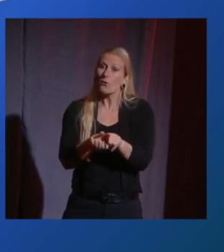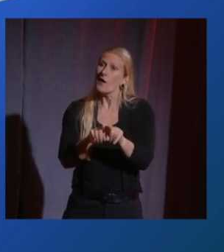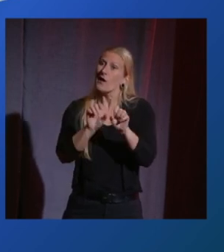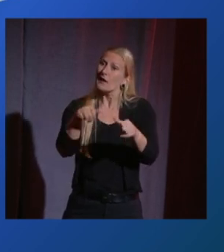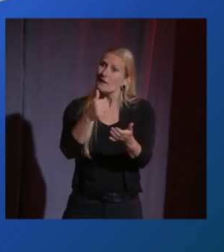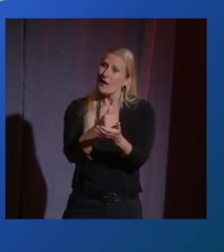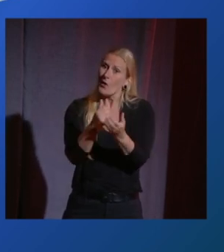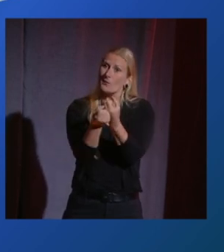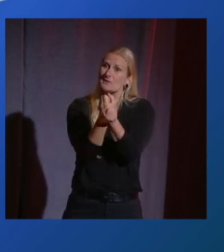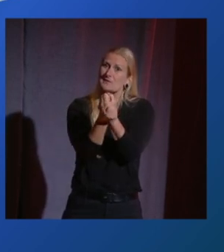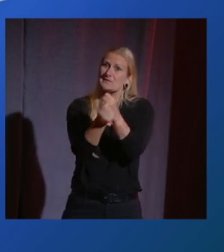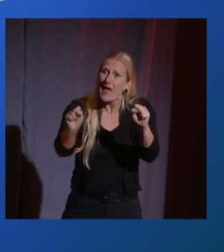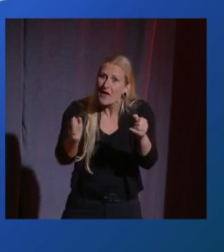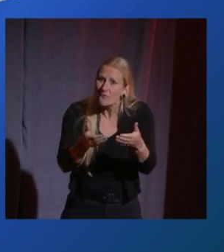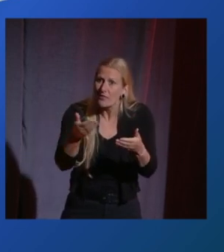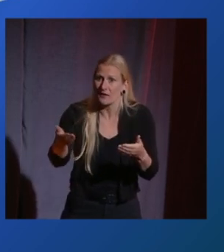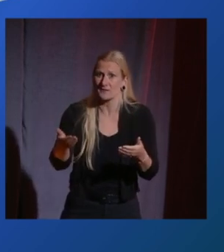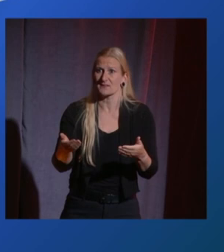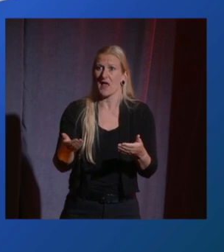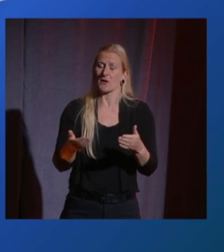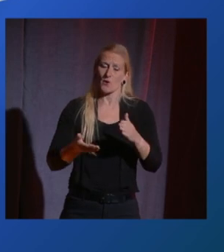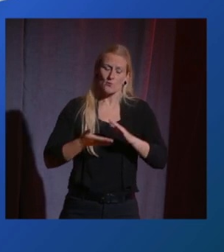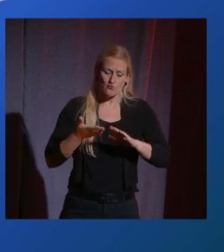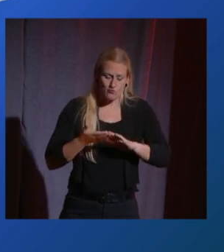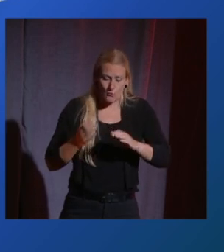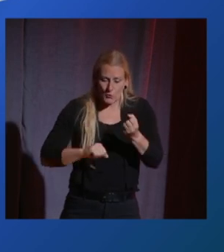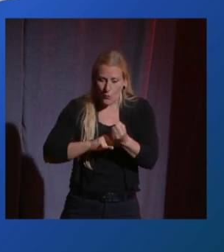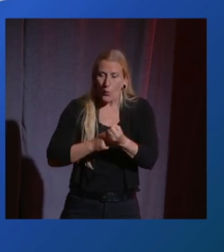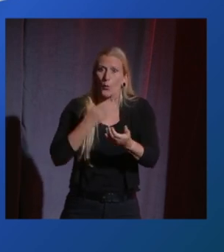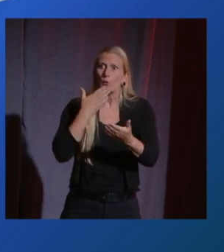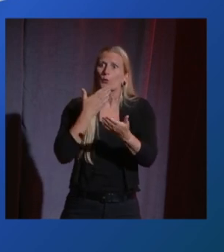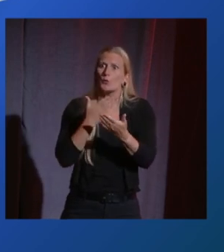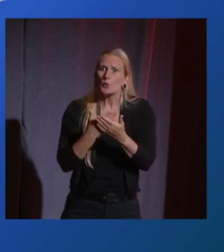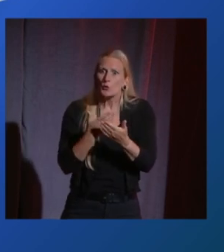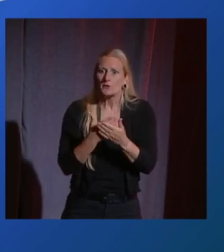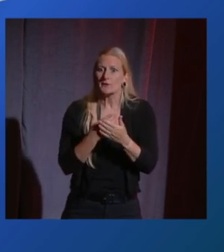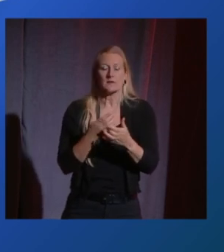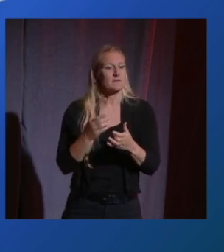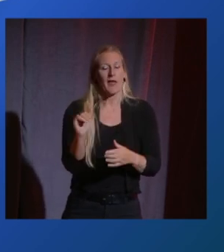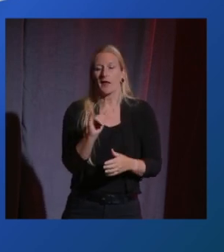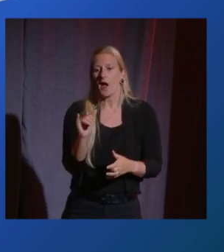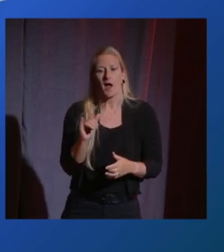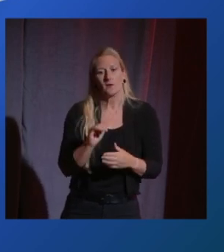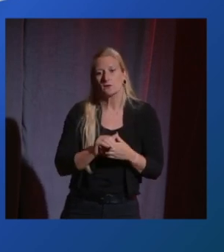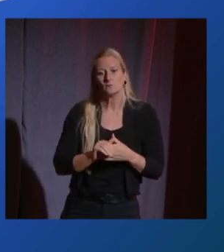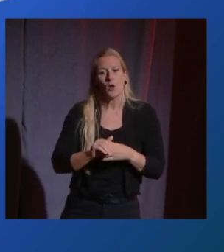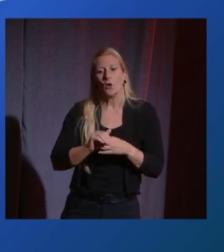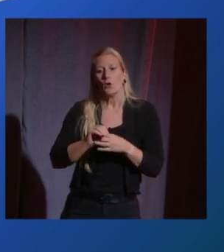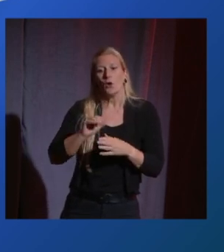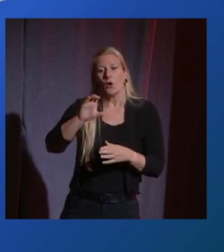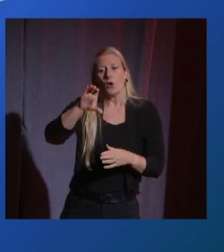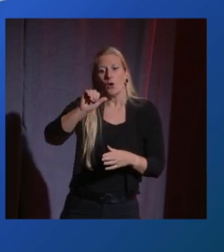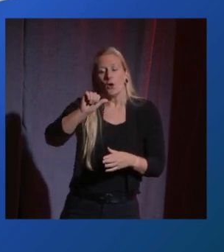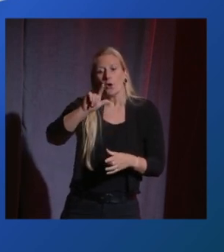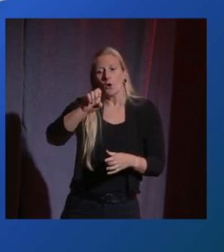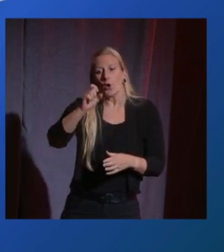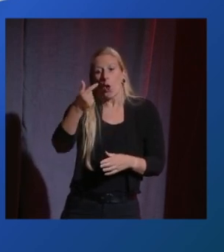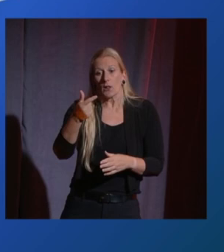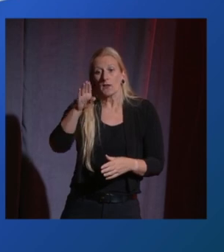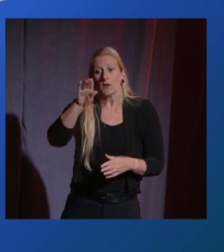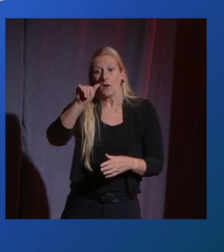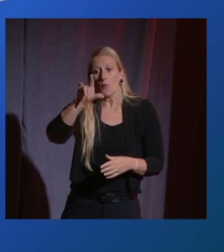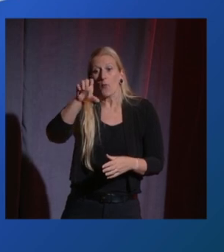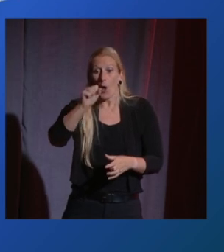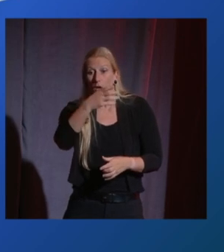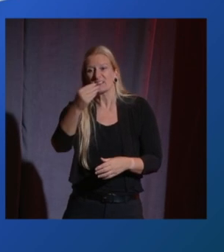things and run to causes like calling balls and Strikes just the truths as we know them relative